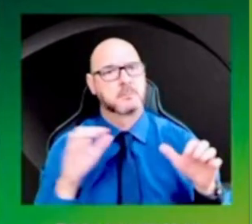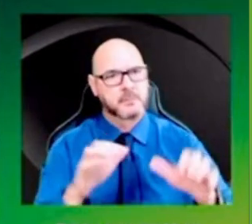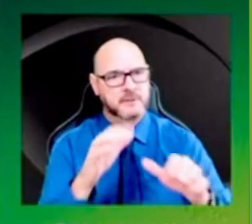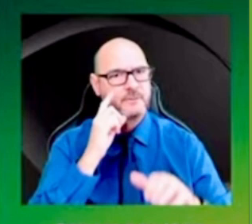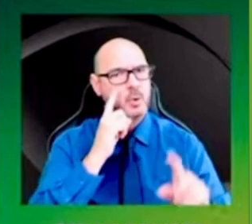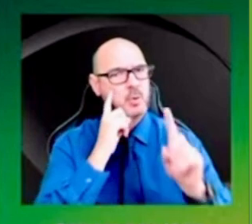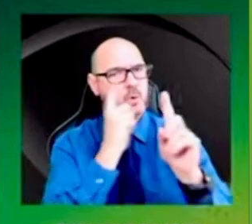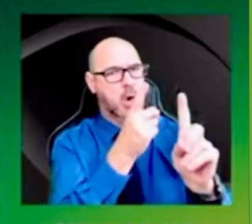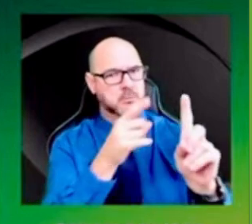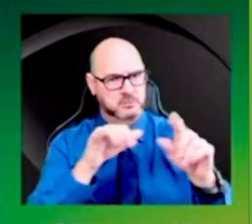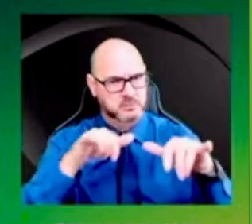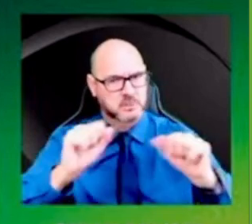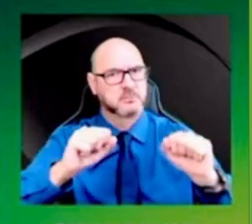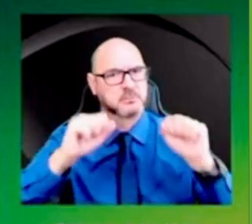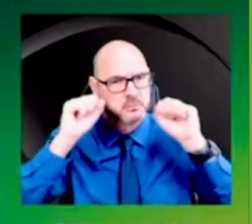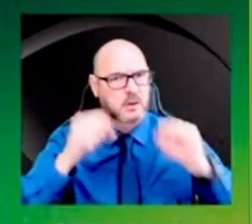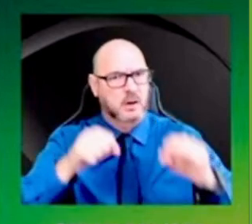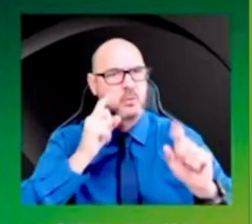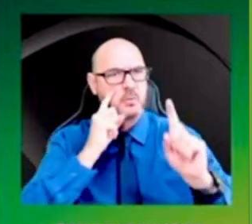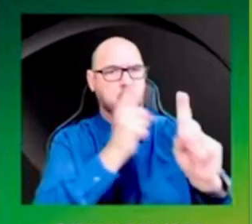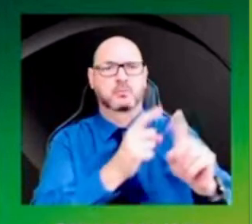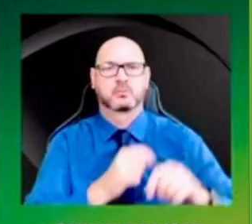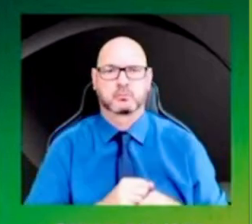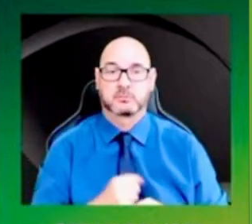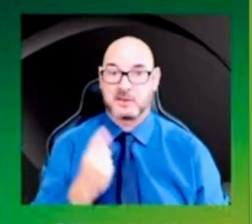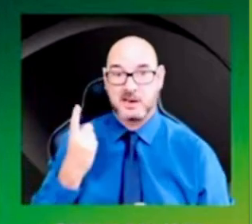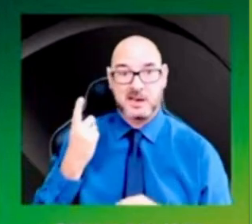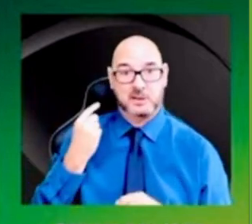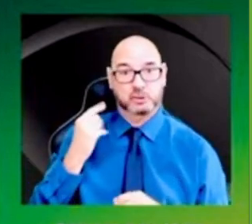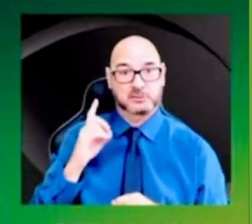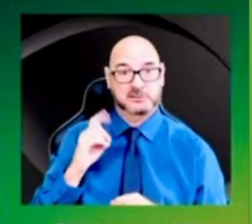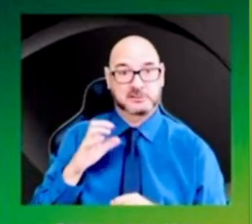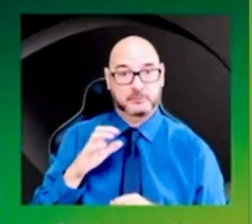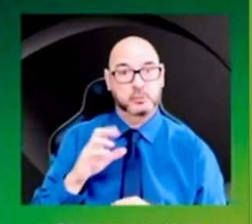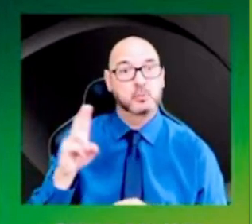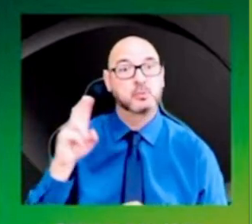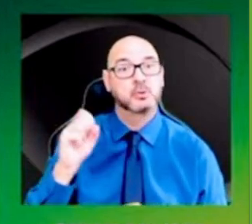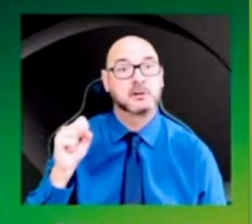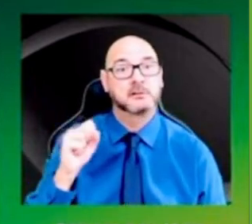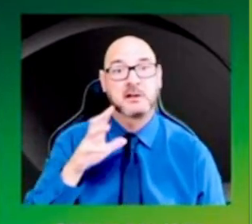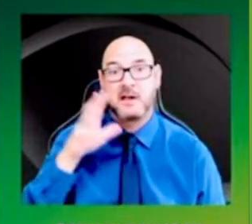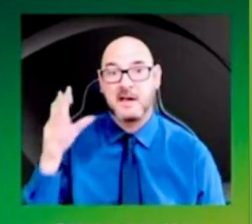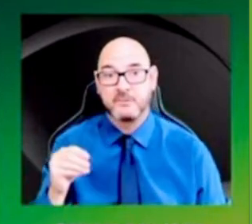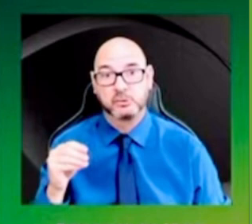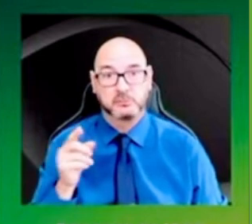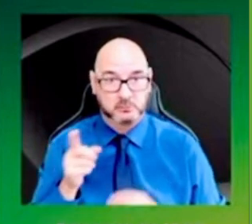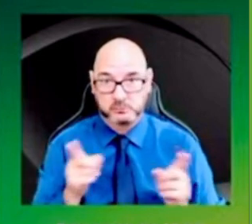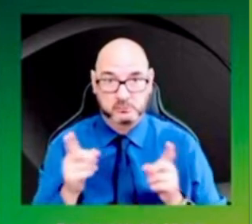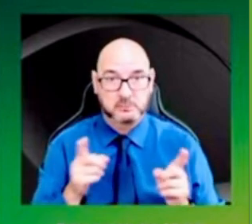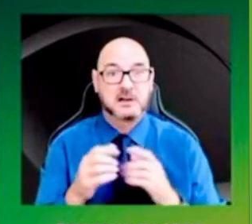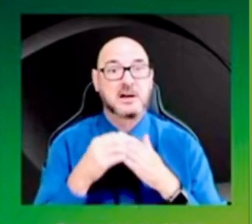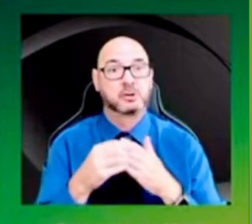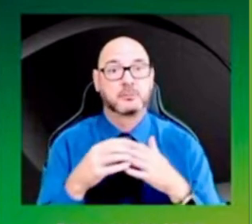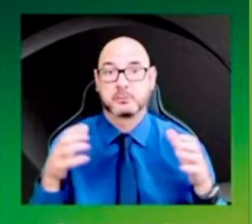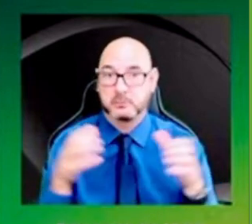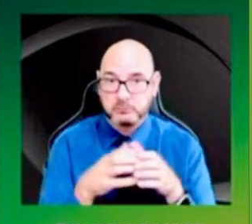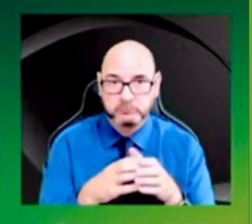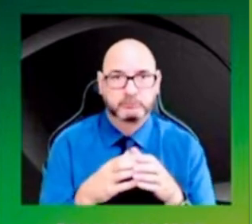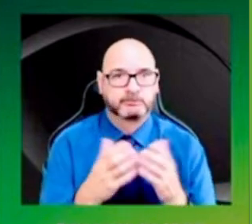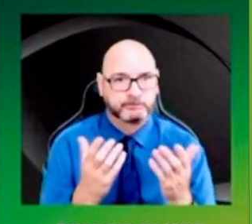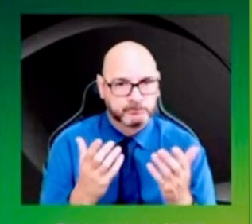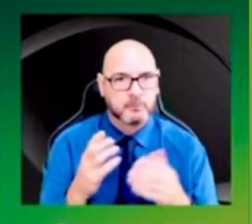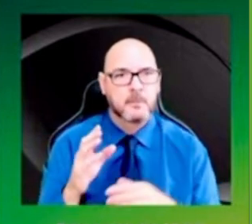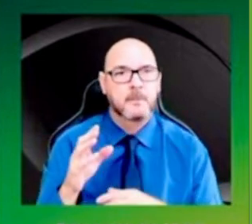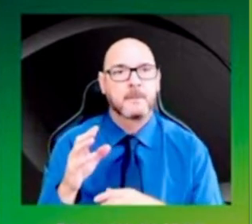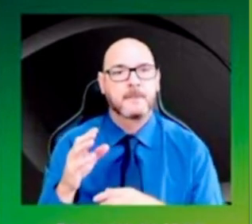last December at the U.S.-Africa Leaders Summit, President Joe Biden launched the Digital Transformation with Africa